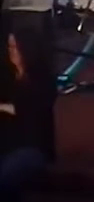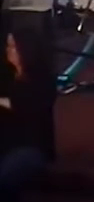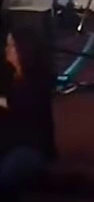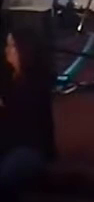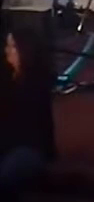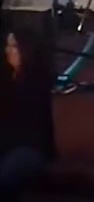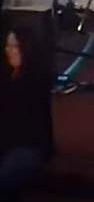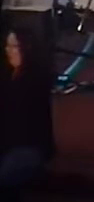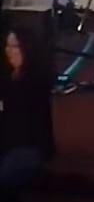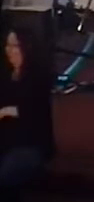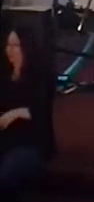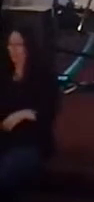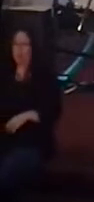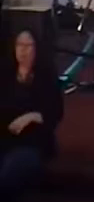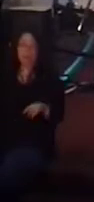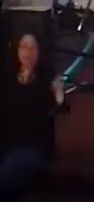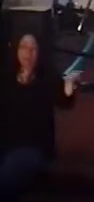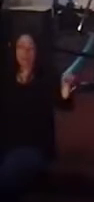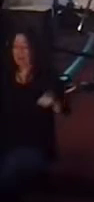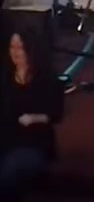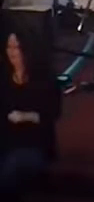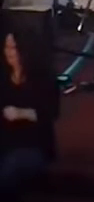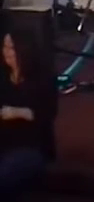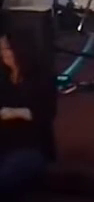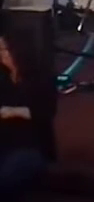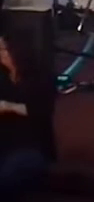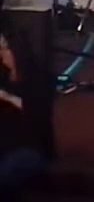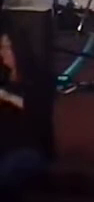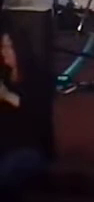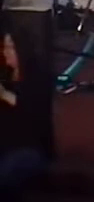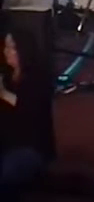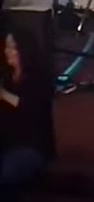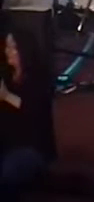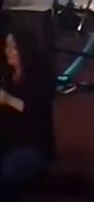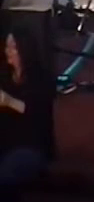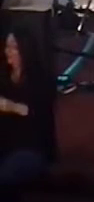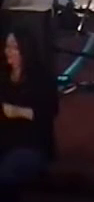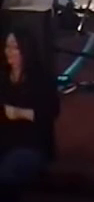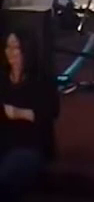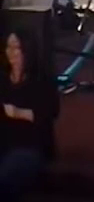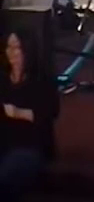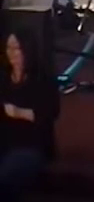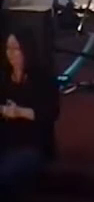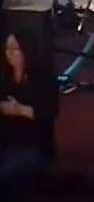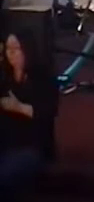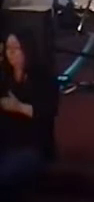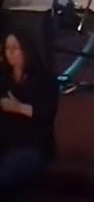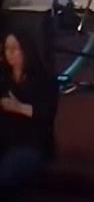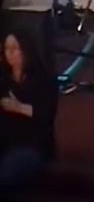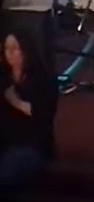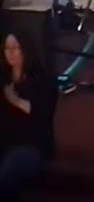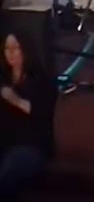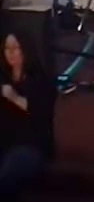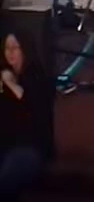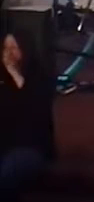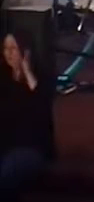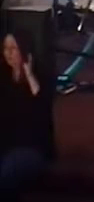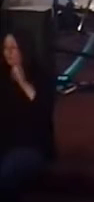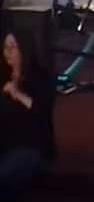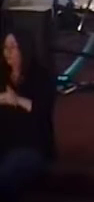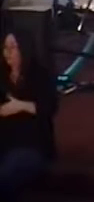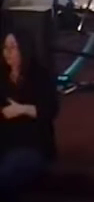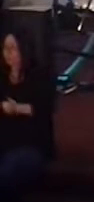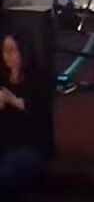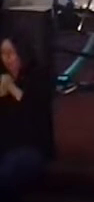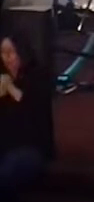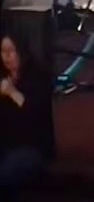because like one person raised hand. Anyways, it was super fun. It was a racing game, right? I want you to picture it like this, that your appreciation, your